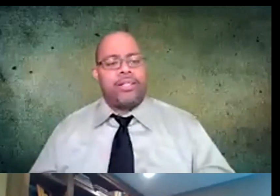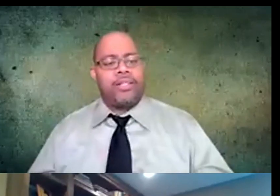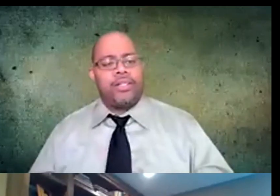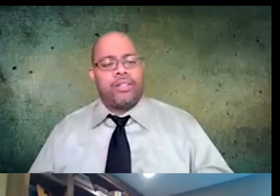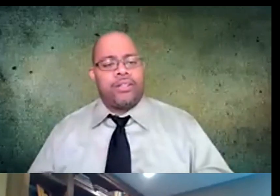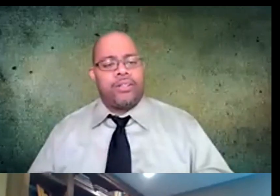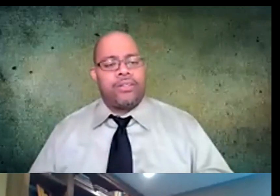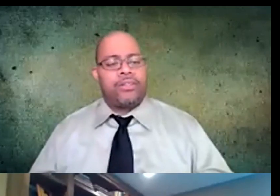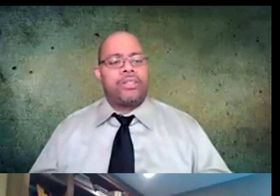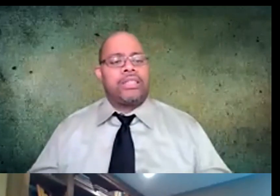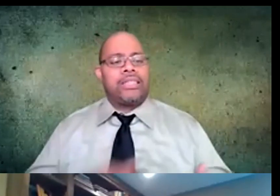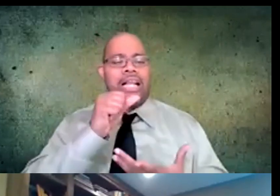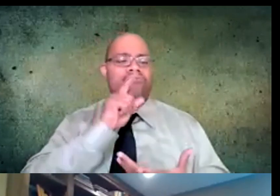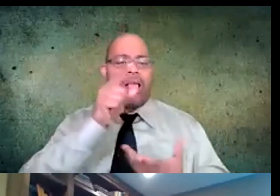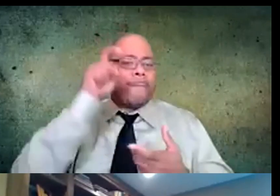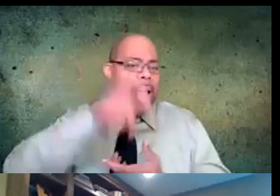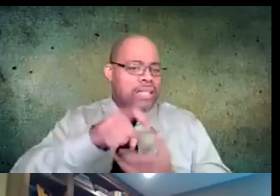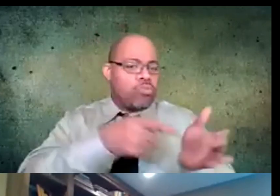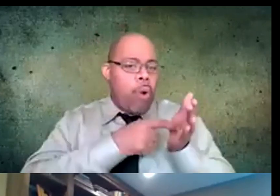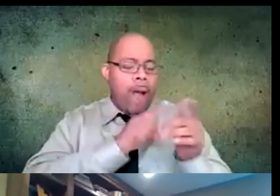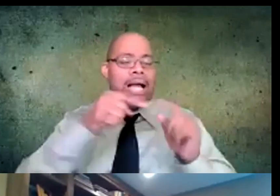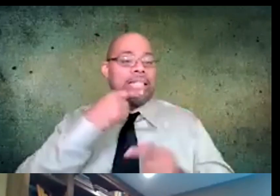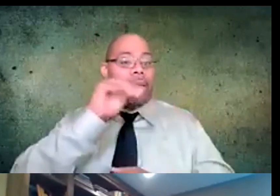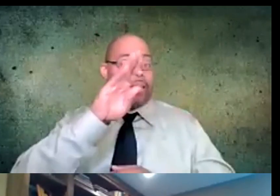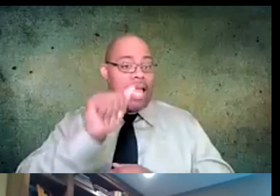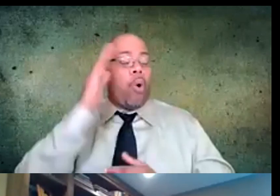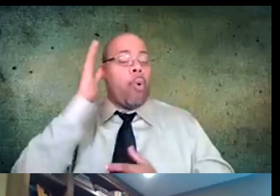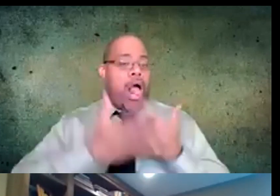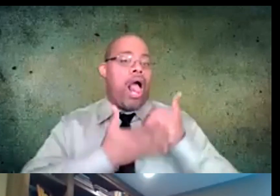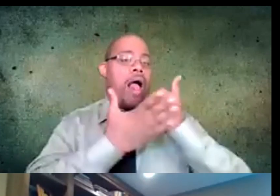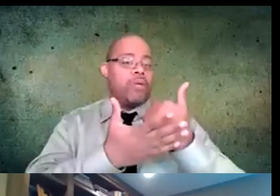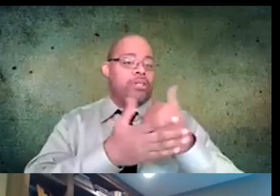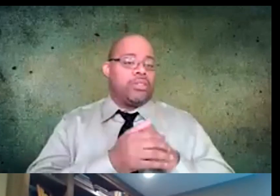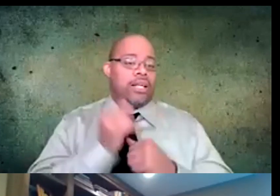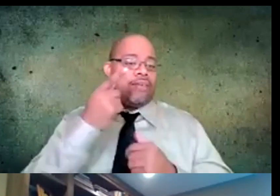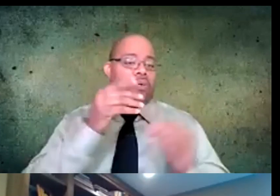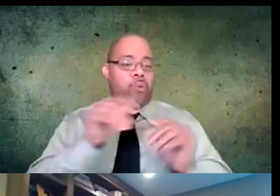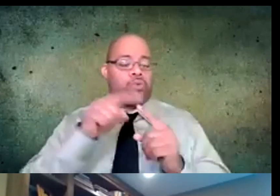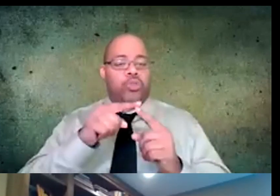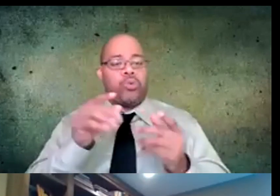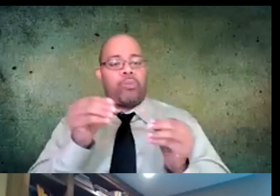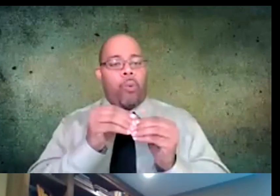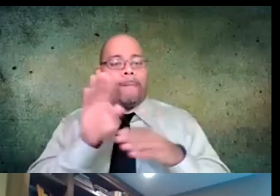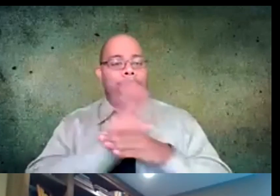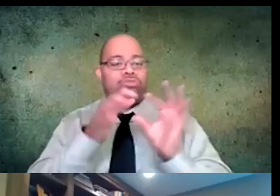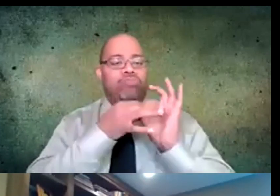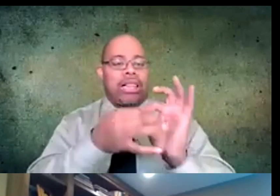It's not really a must, but I would say the MBA will be helpful if you are moving into kind of a more business related